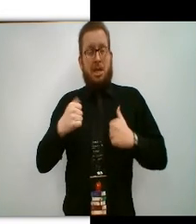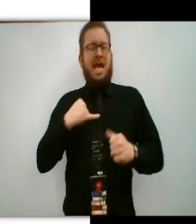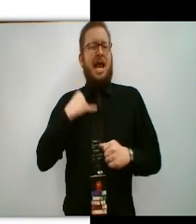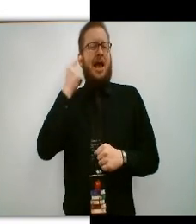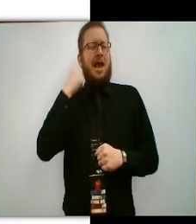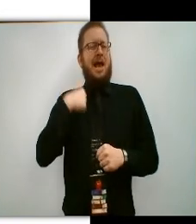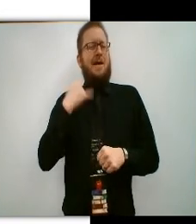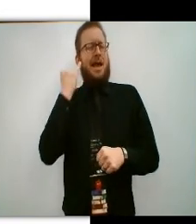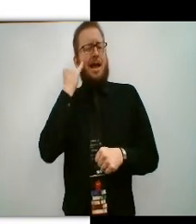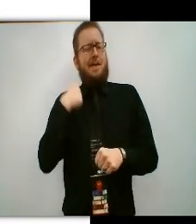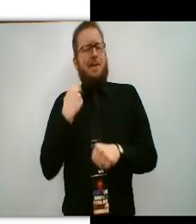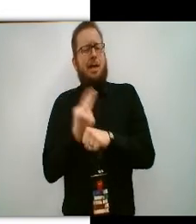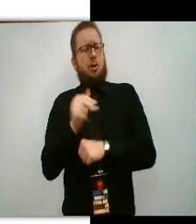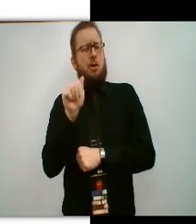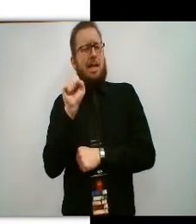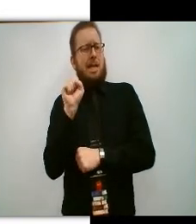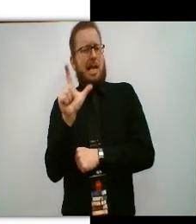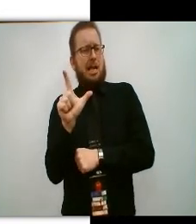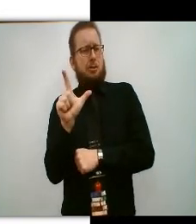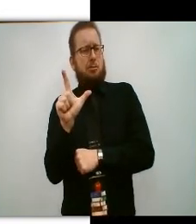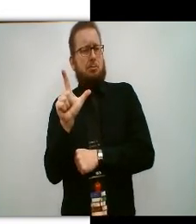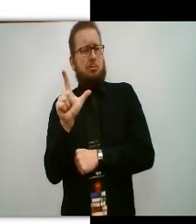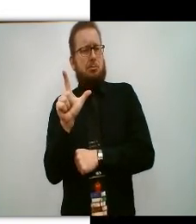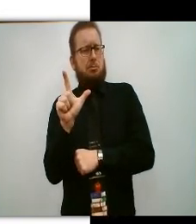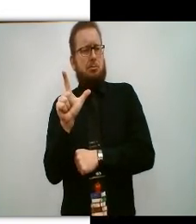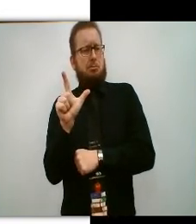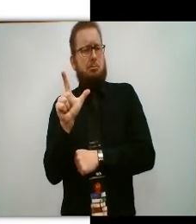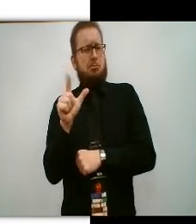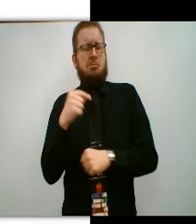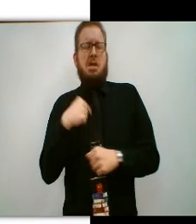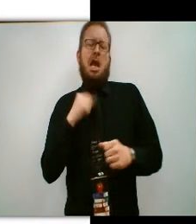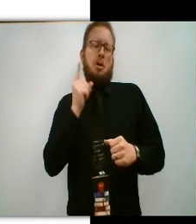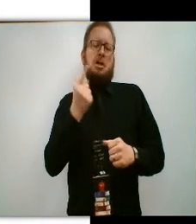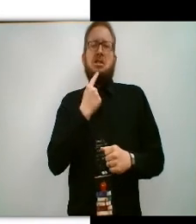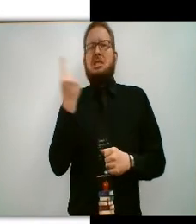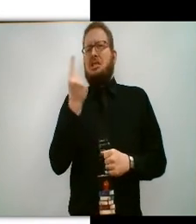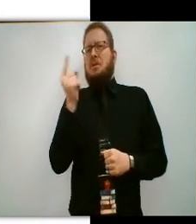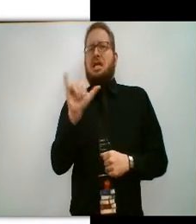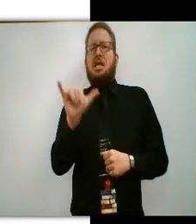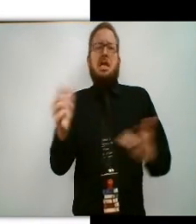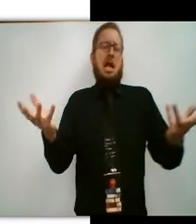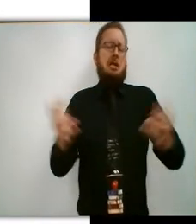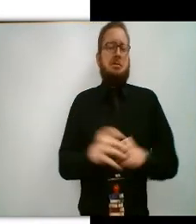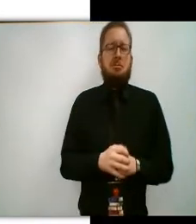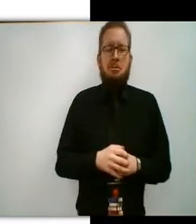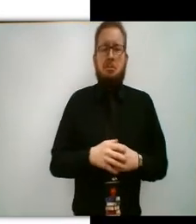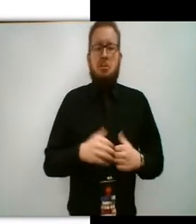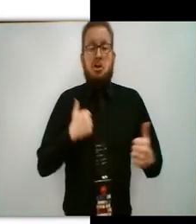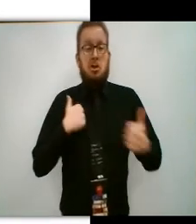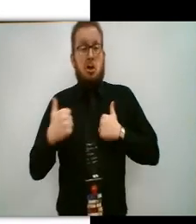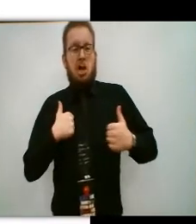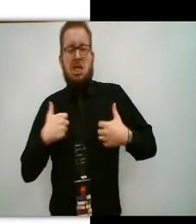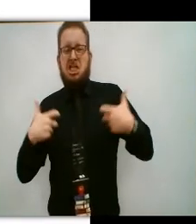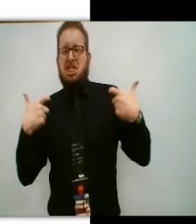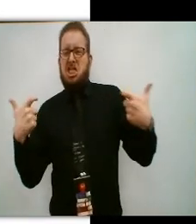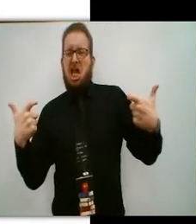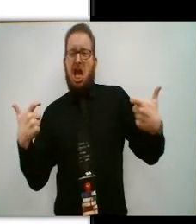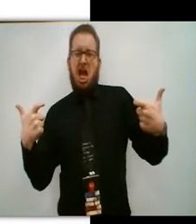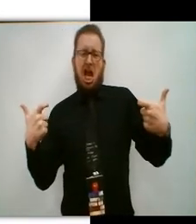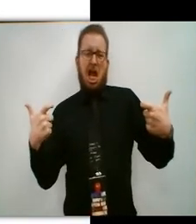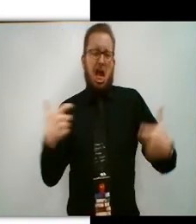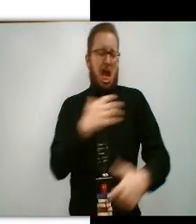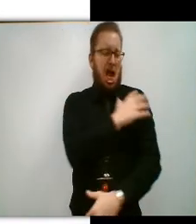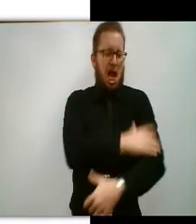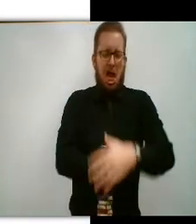know that picture of the gorilla? If I'm using ASL, if I'm using true ASL, I might say something like,